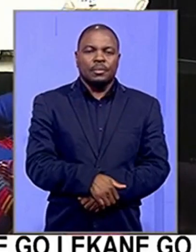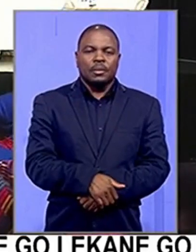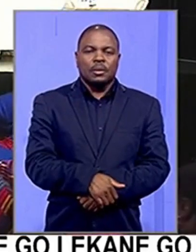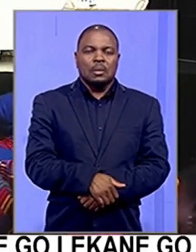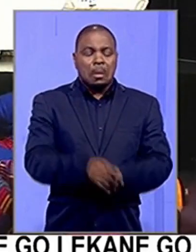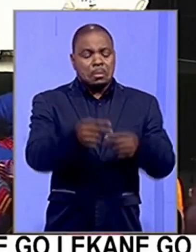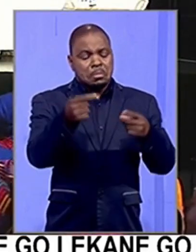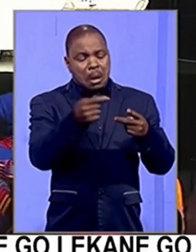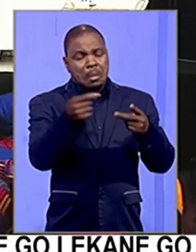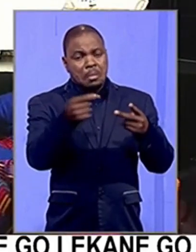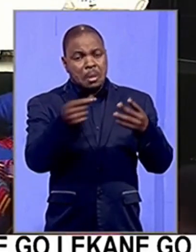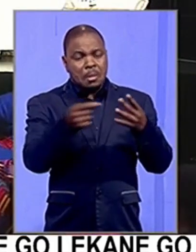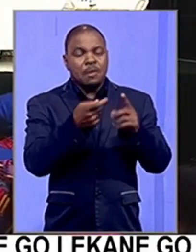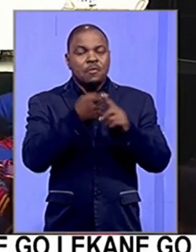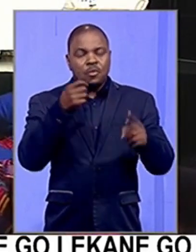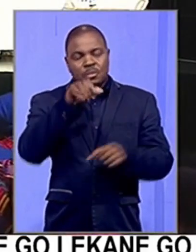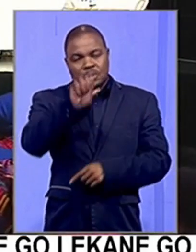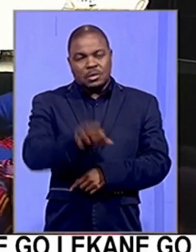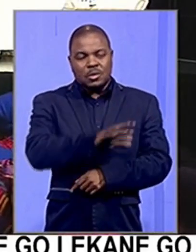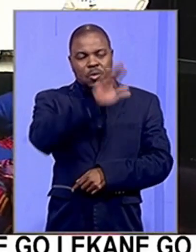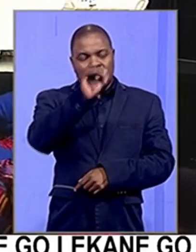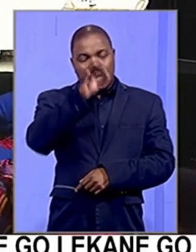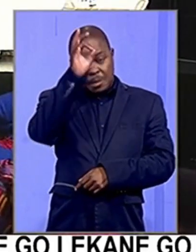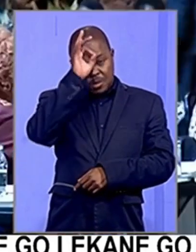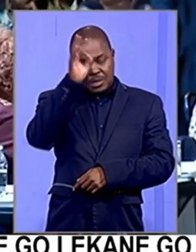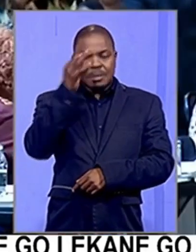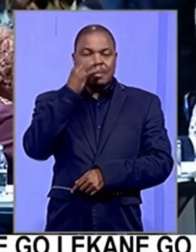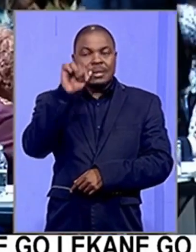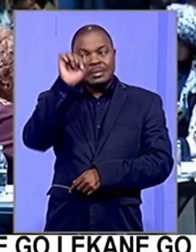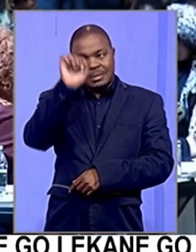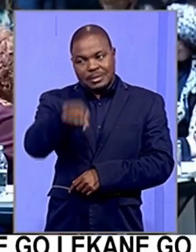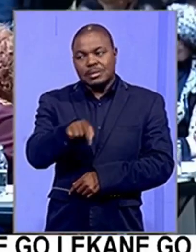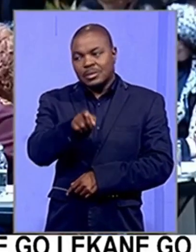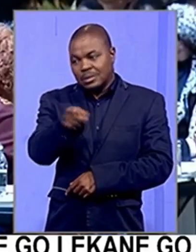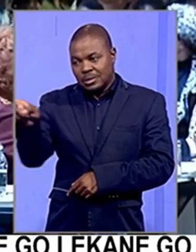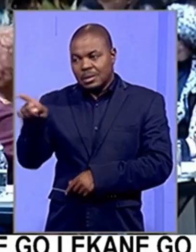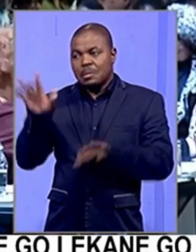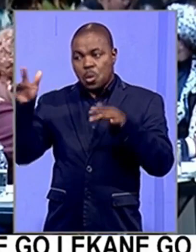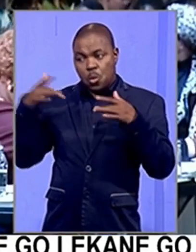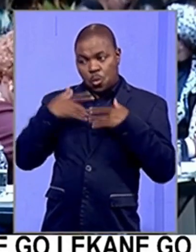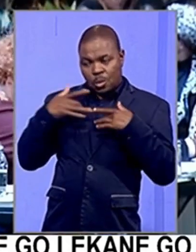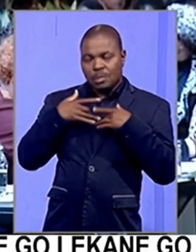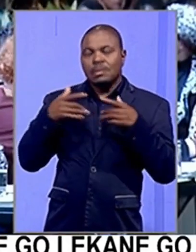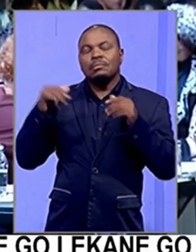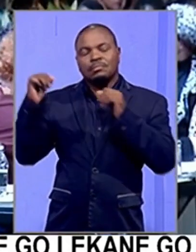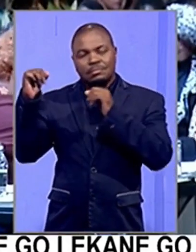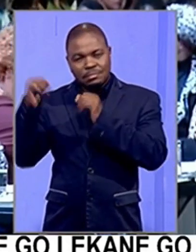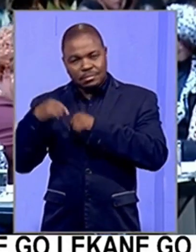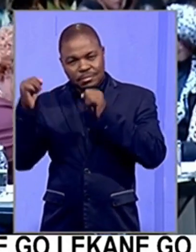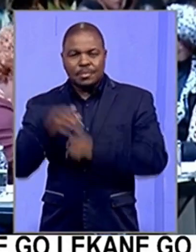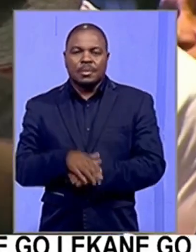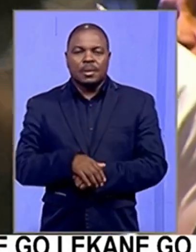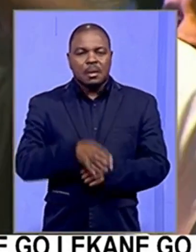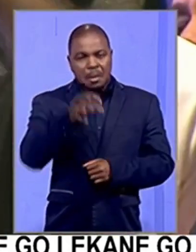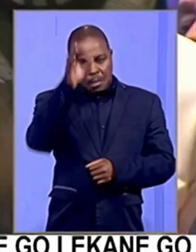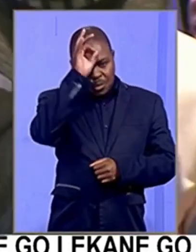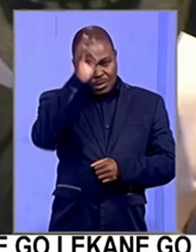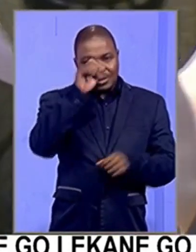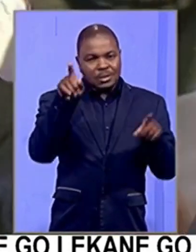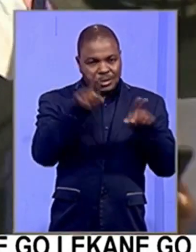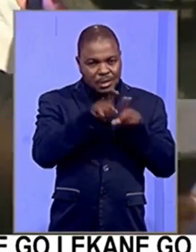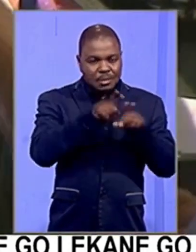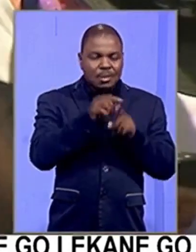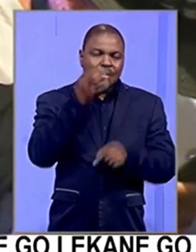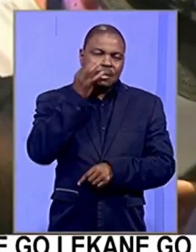Dintla tse di tlhagisitsweng ke sepodisi sa Afrika Borwa di dumelana le matshwenyego a tlhagisitsweng ke balola ditshwanelo. Mapodisi a tlhagisitse